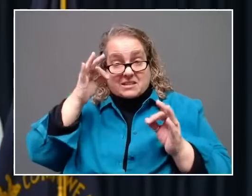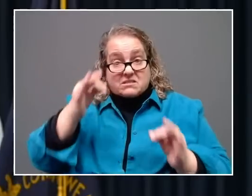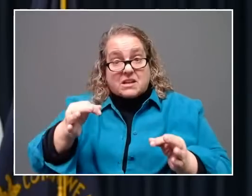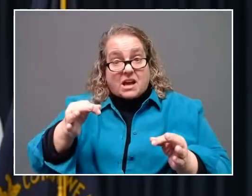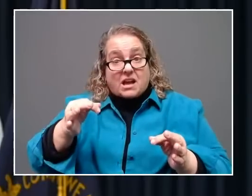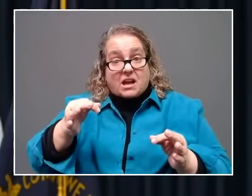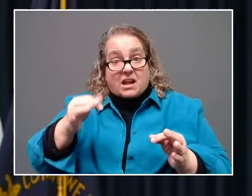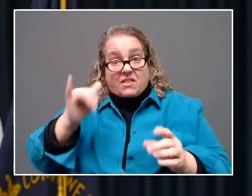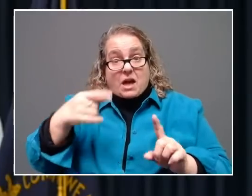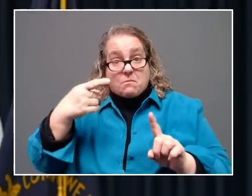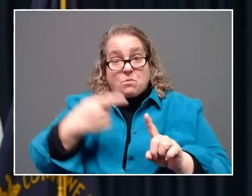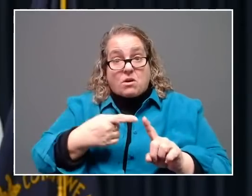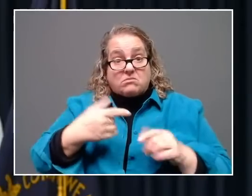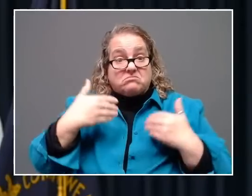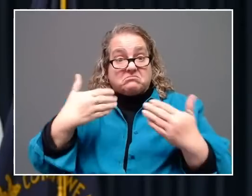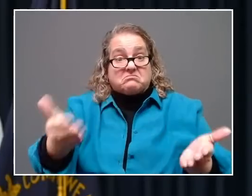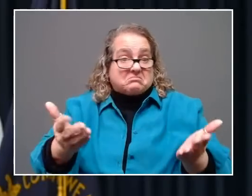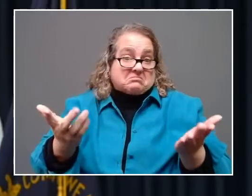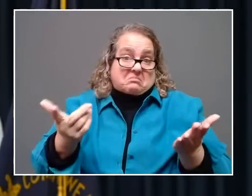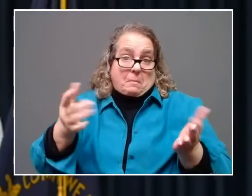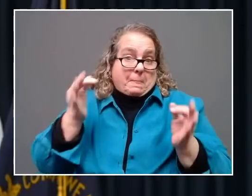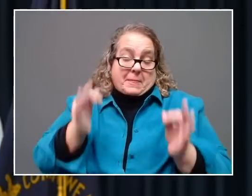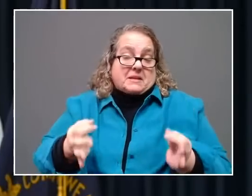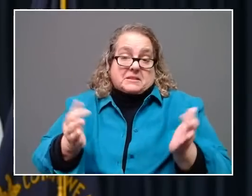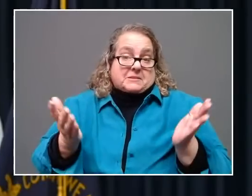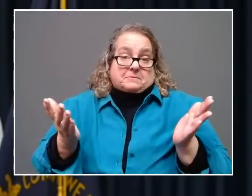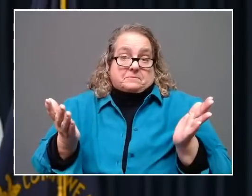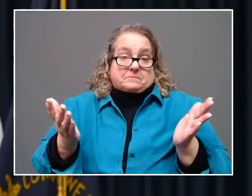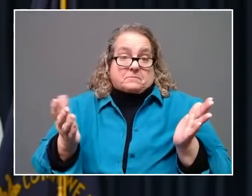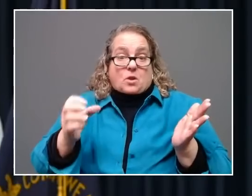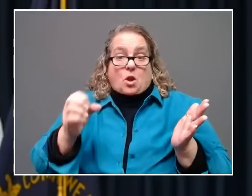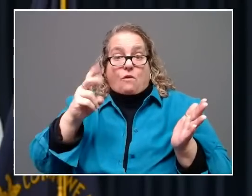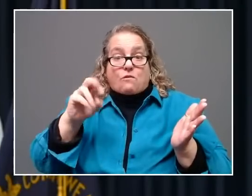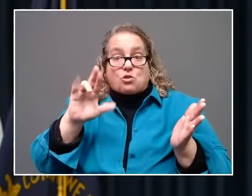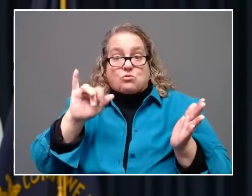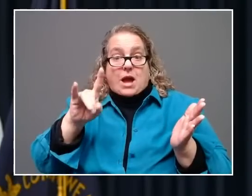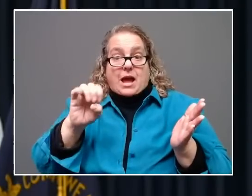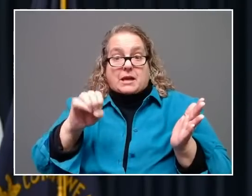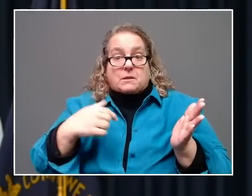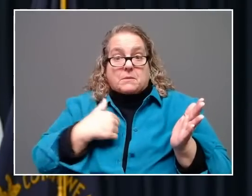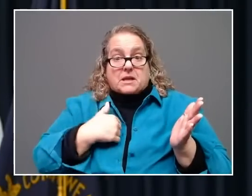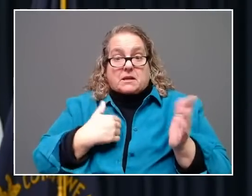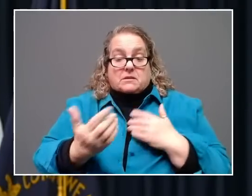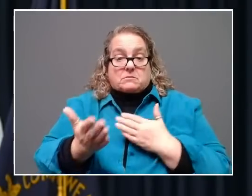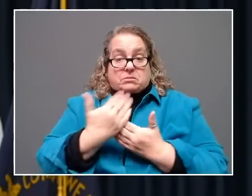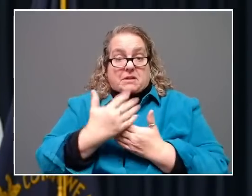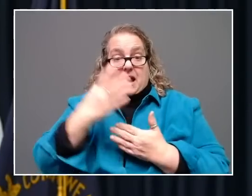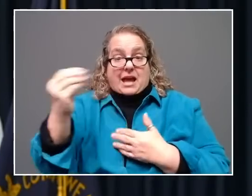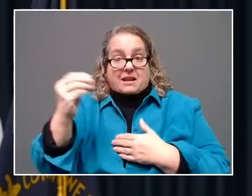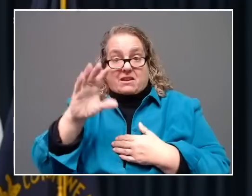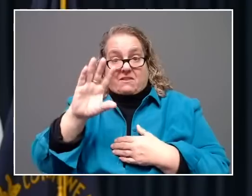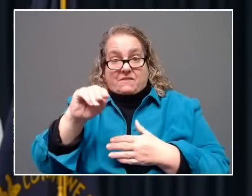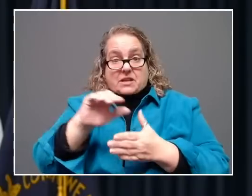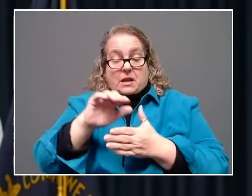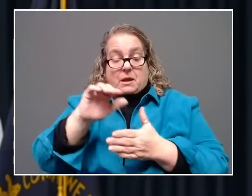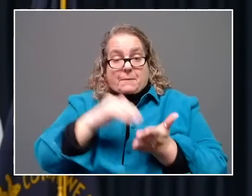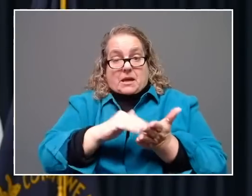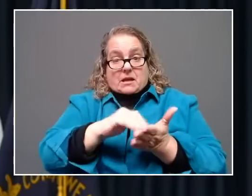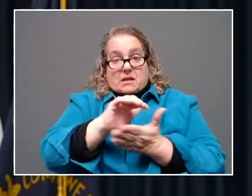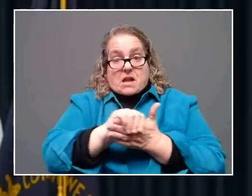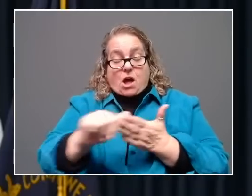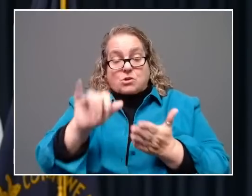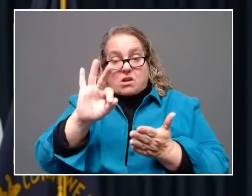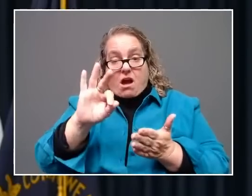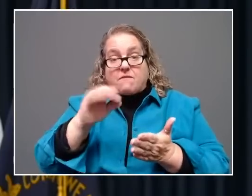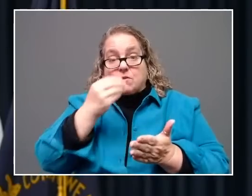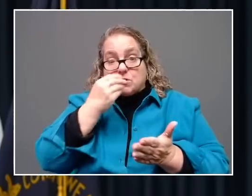point, it's just deciding, right? Override a veto, end $50 million of SNAP benefits